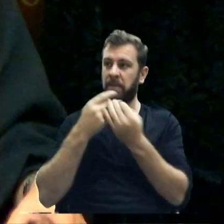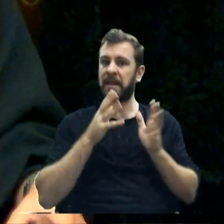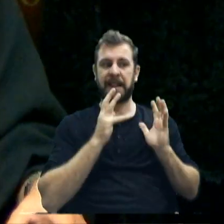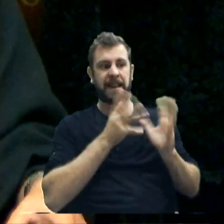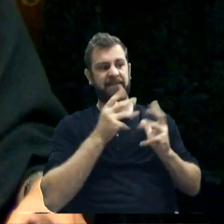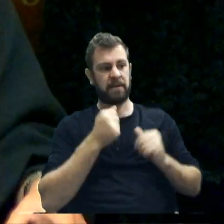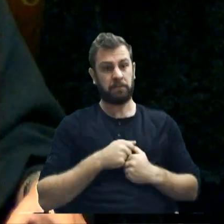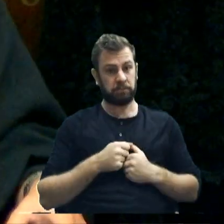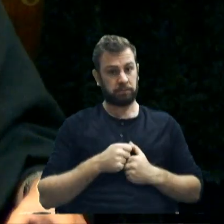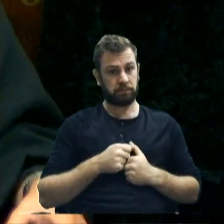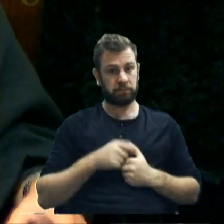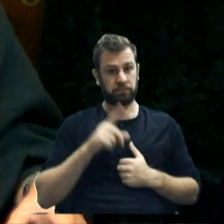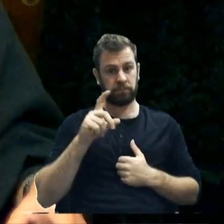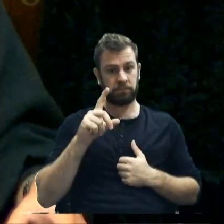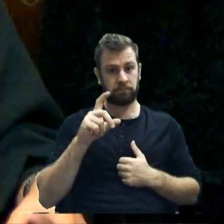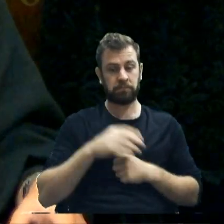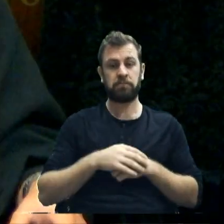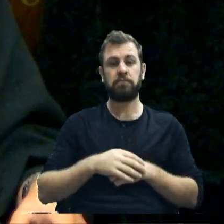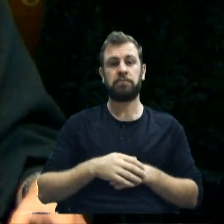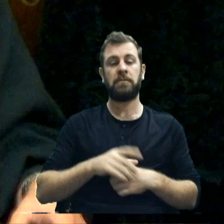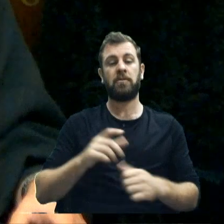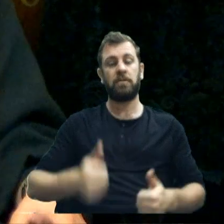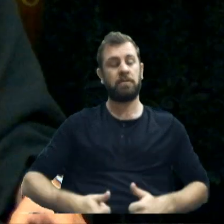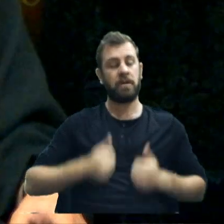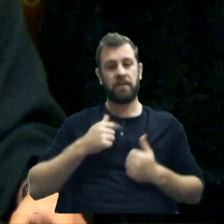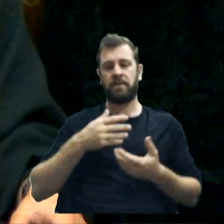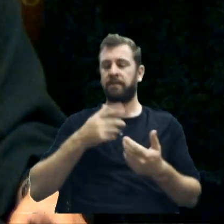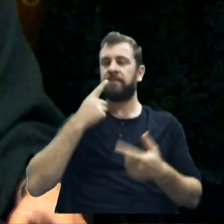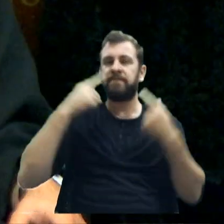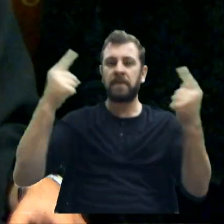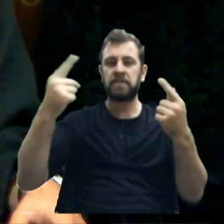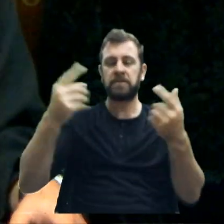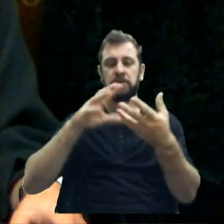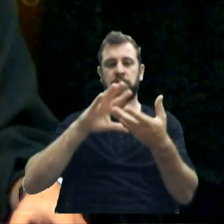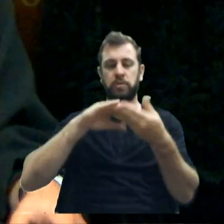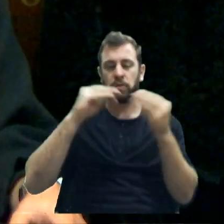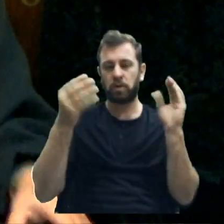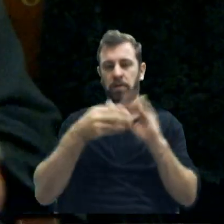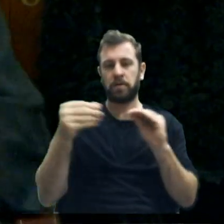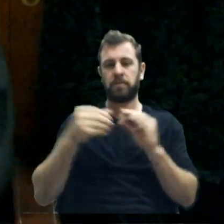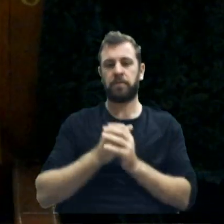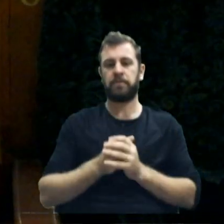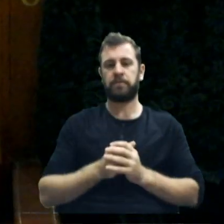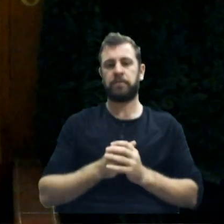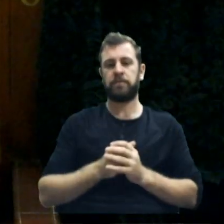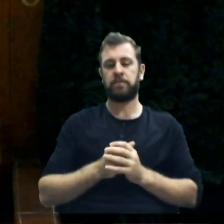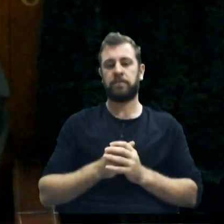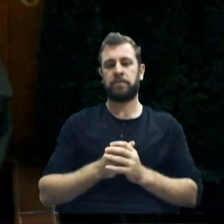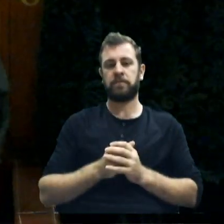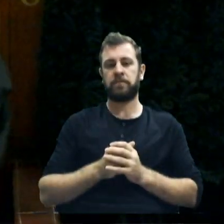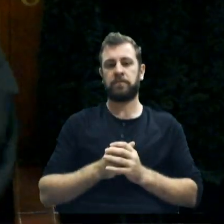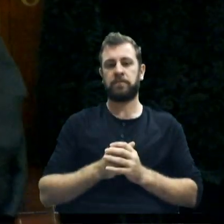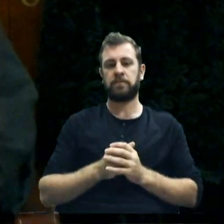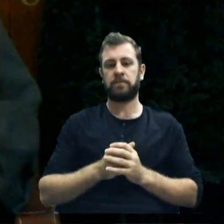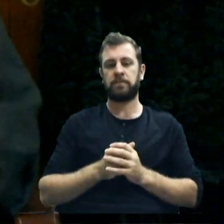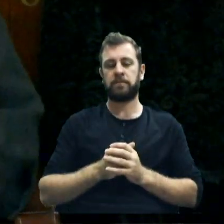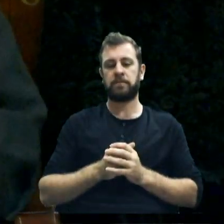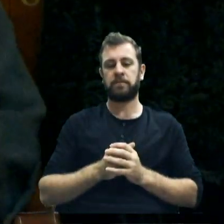And it reminds me of a very famous story that a qafila comes back from Hajj and visits Imam Sadiq, alayhi salatu wasalam.